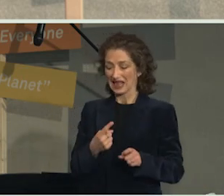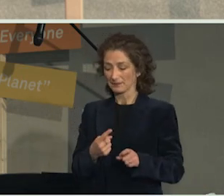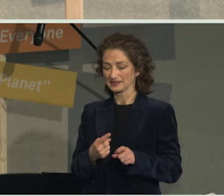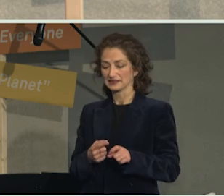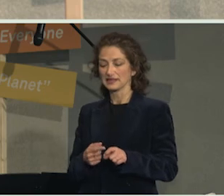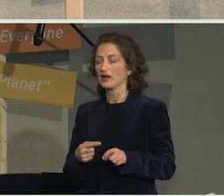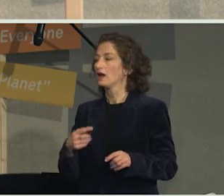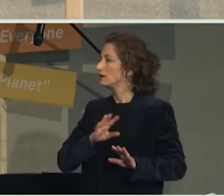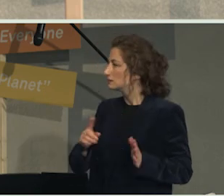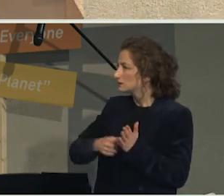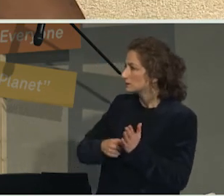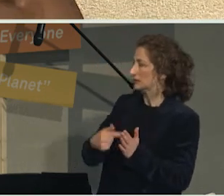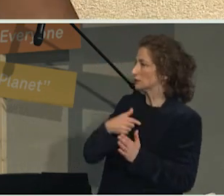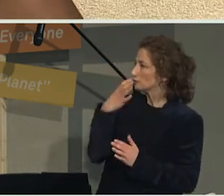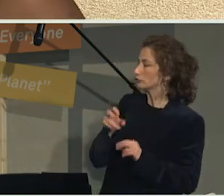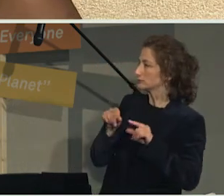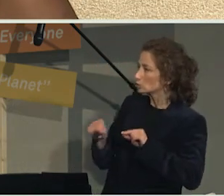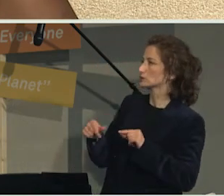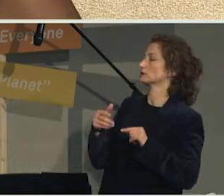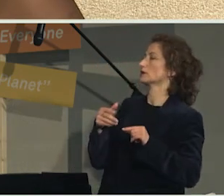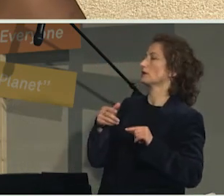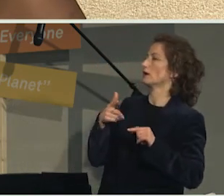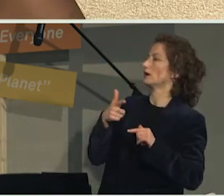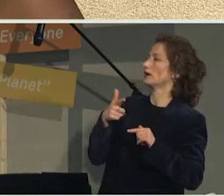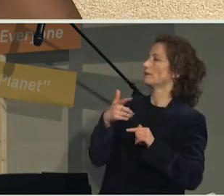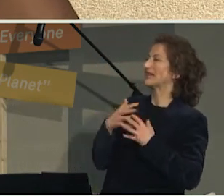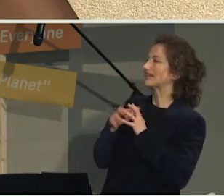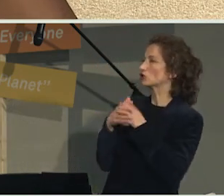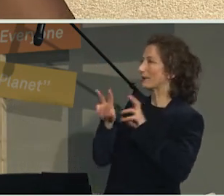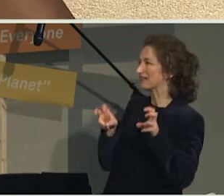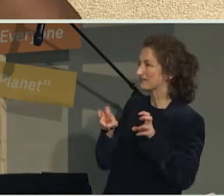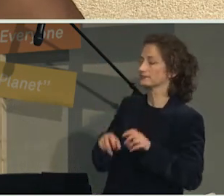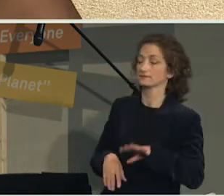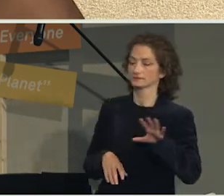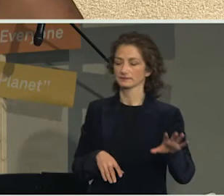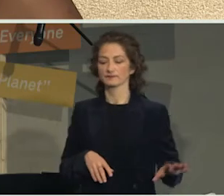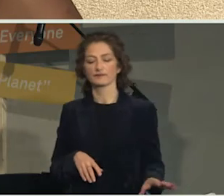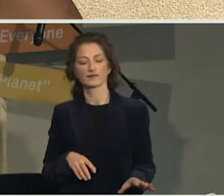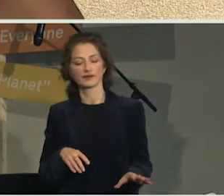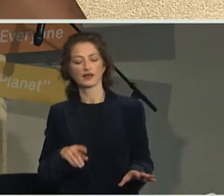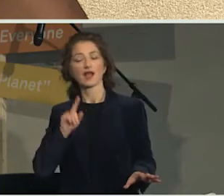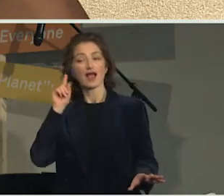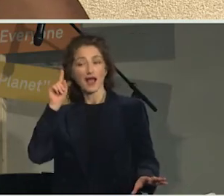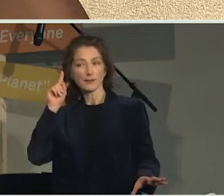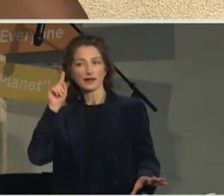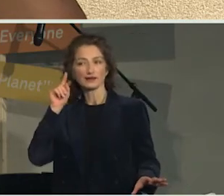to illegitimate power, are weaponized by the elite to silence our voices.